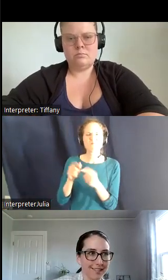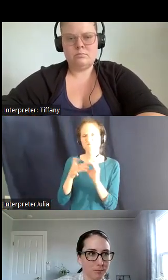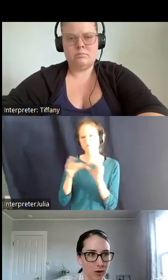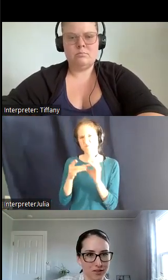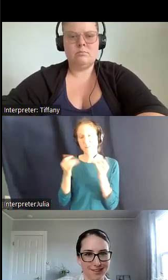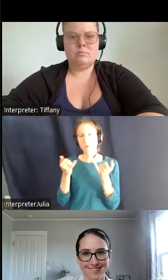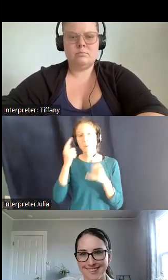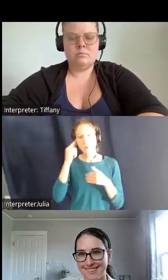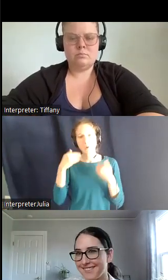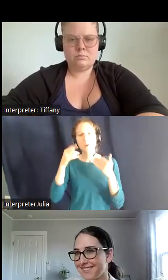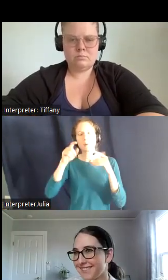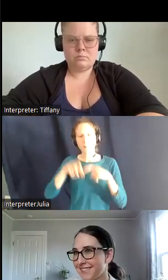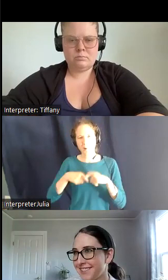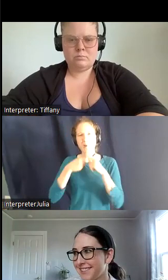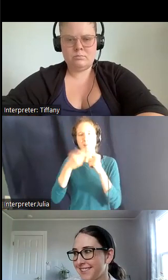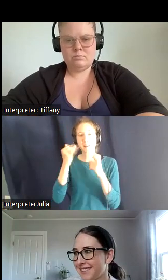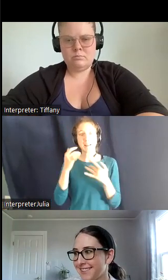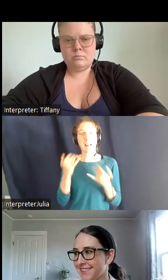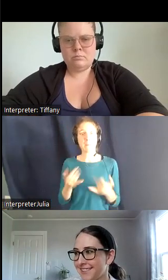where we get some questions.